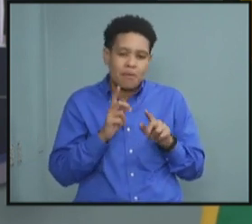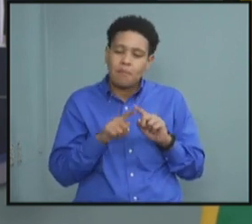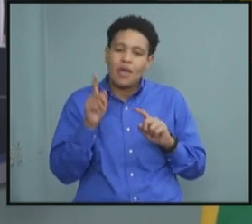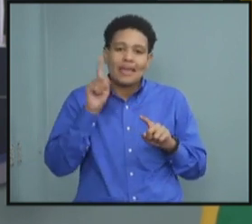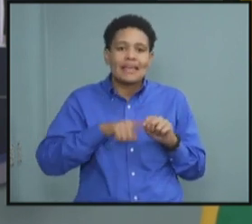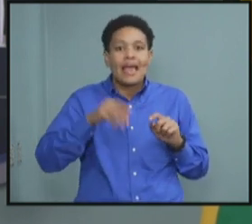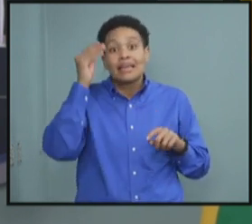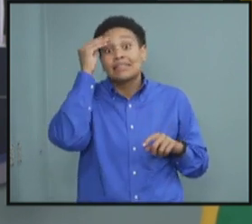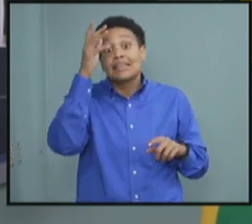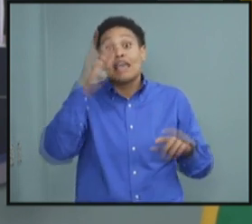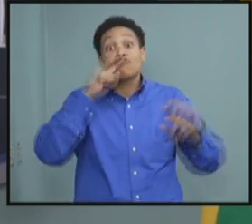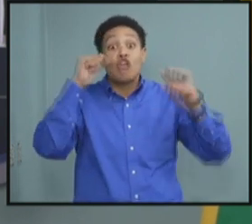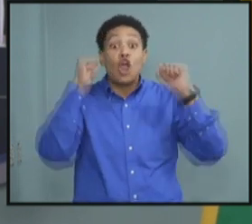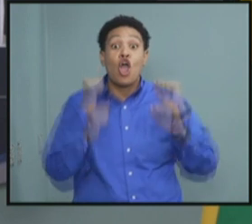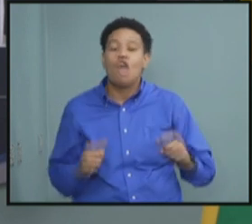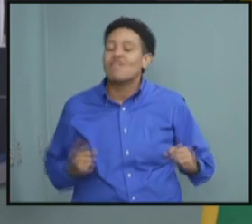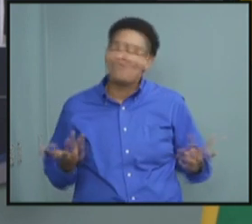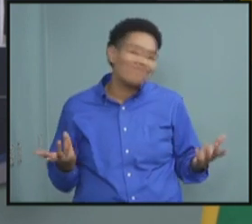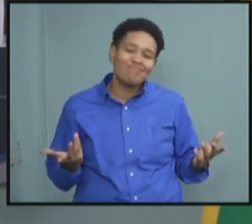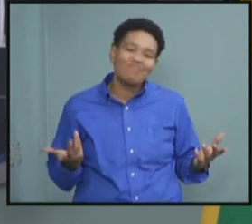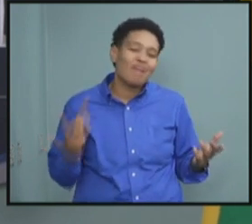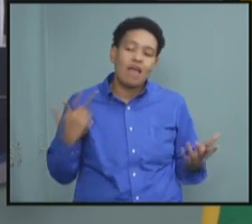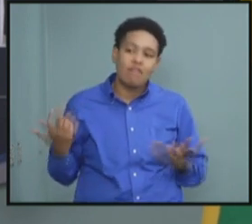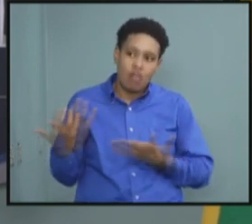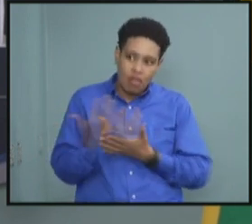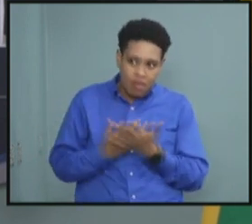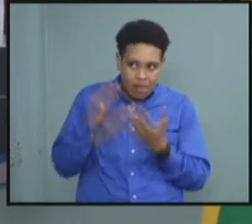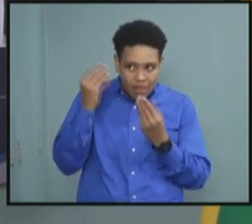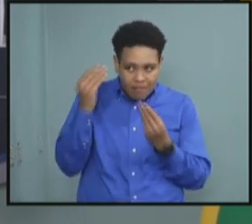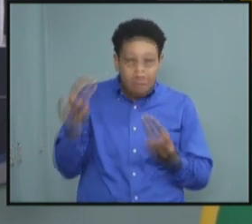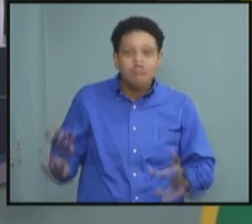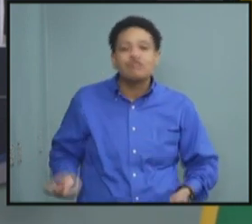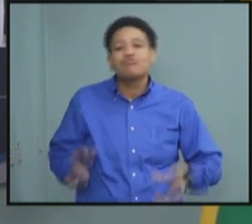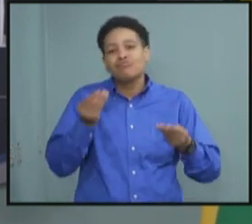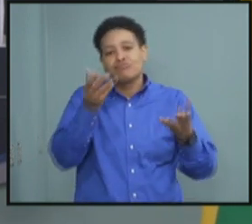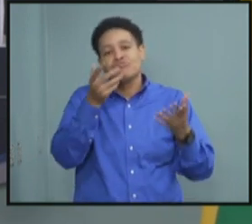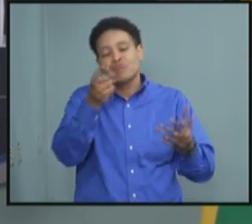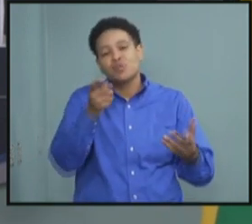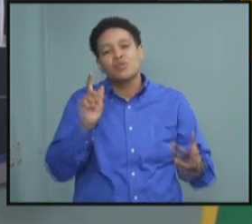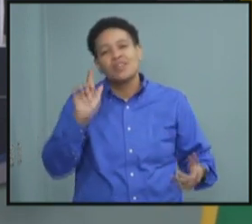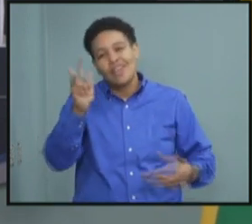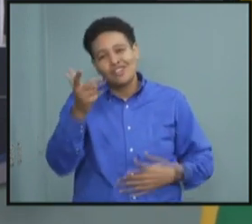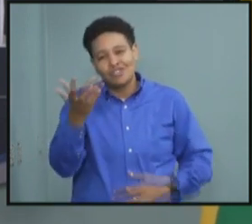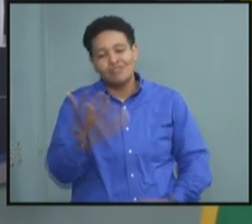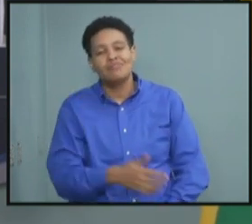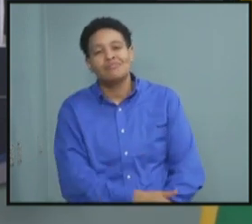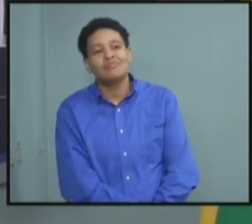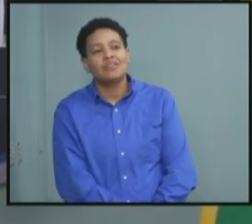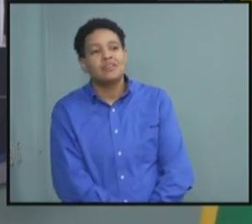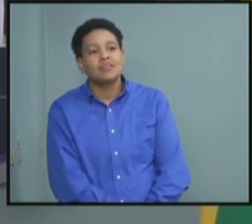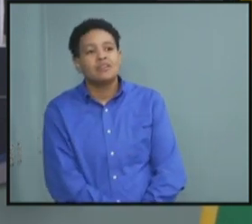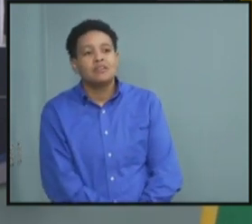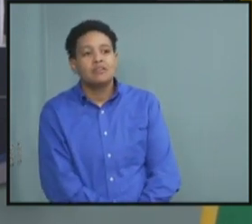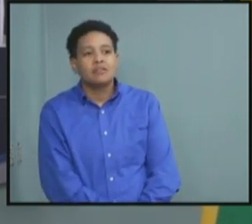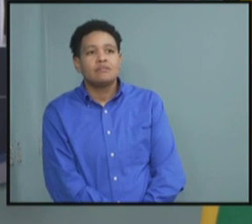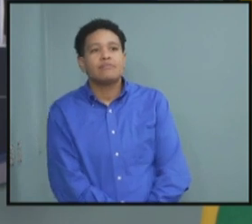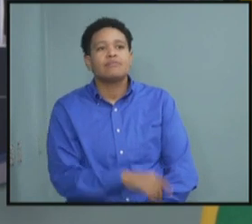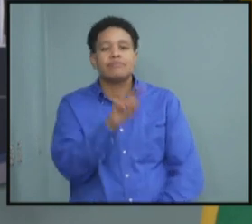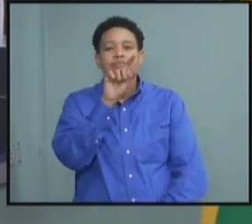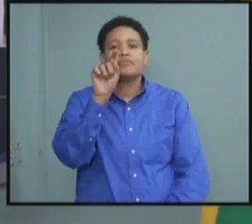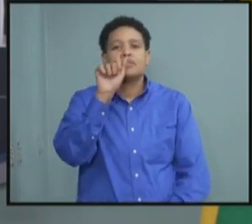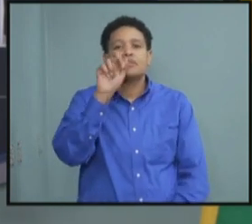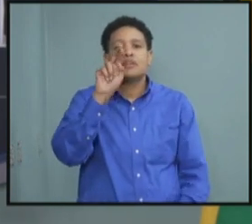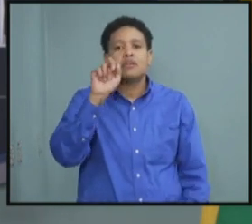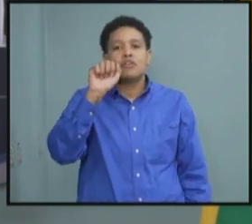that those are confirmed figures. I will undertake to have those figures and have them released. Thank you, sir. Zara Burton.